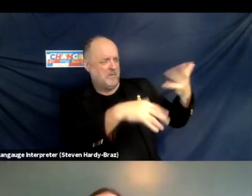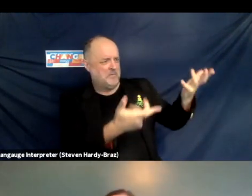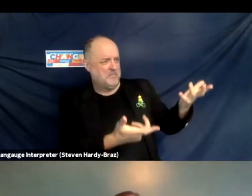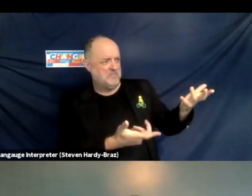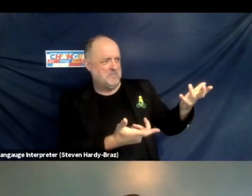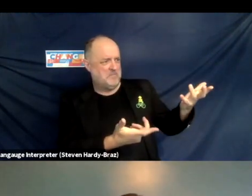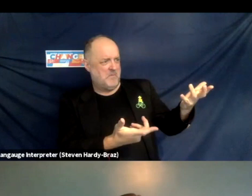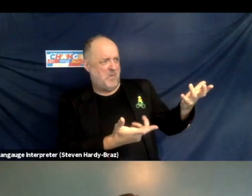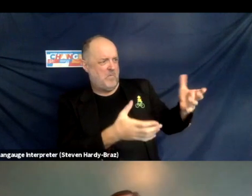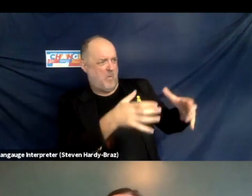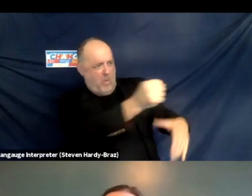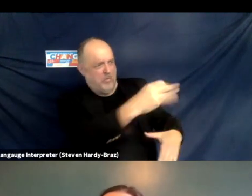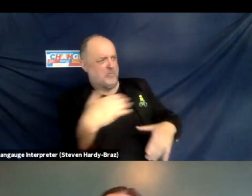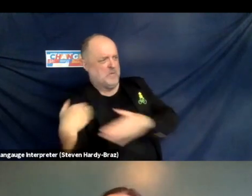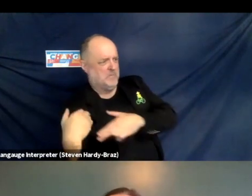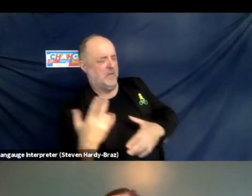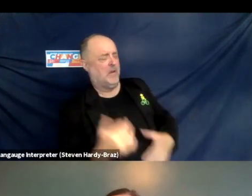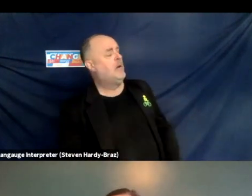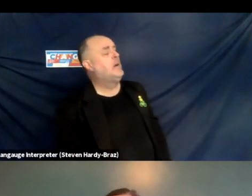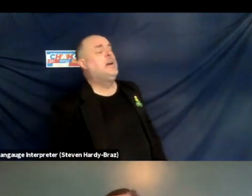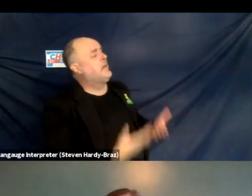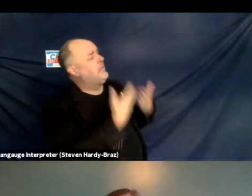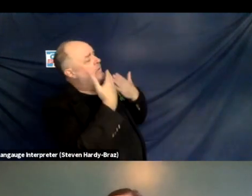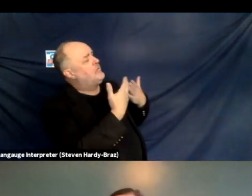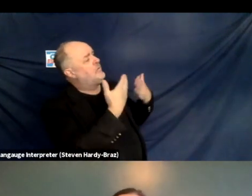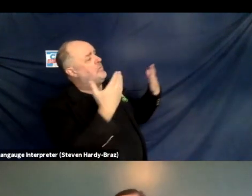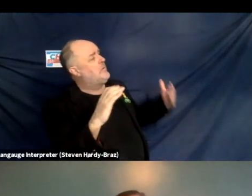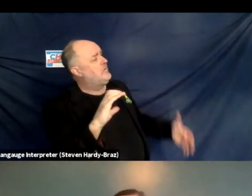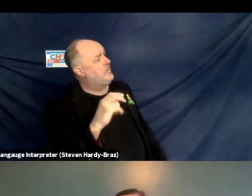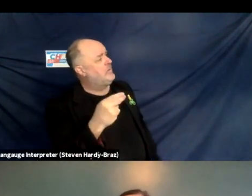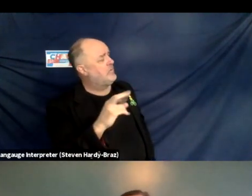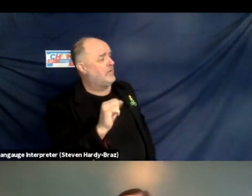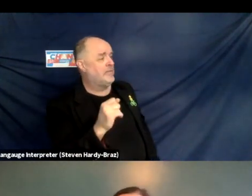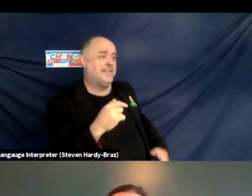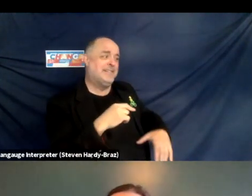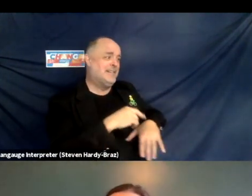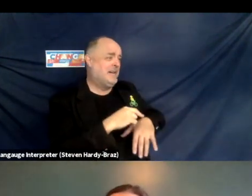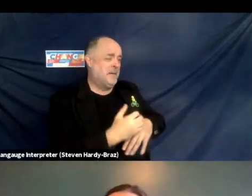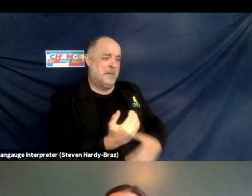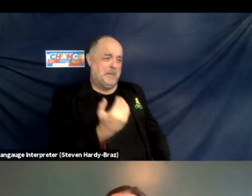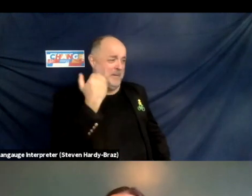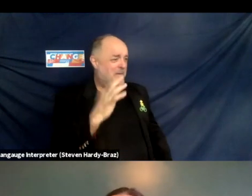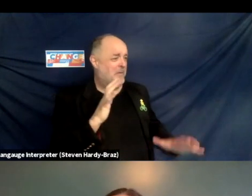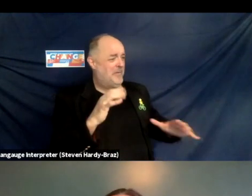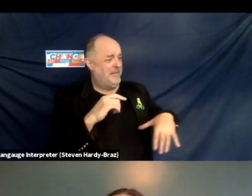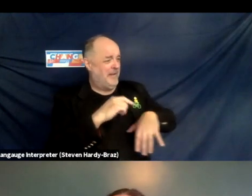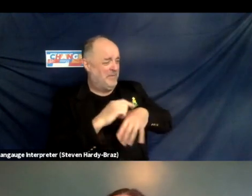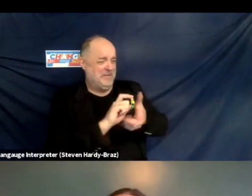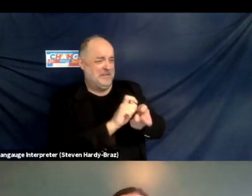Awesome. Thank you so much, Charles. So that's actually time for this session, and that's a great transition for me to say